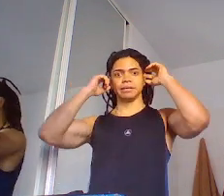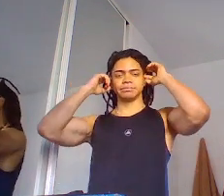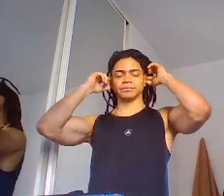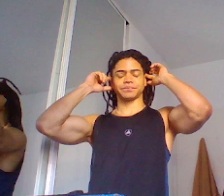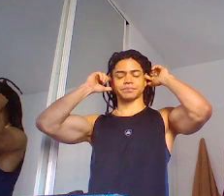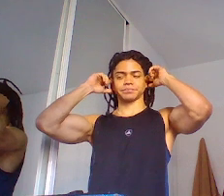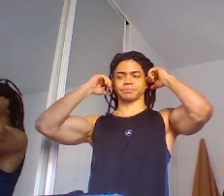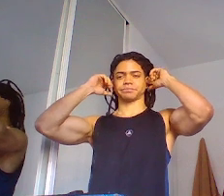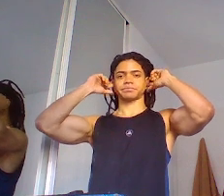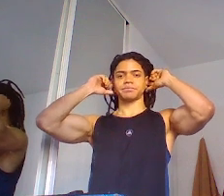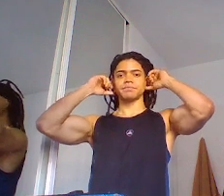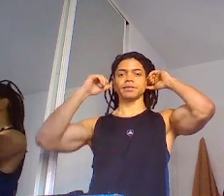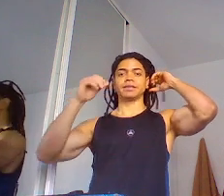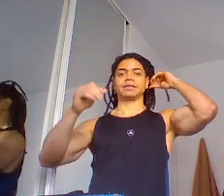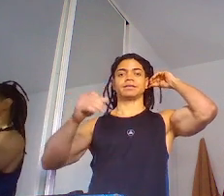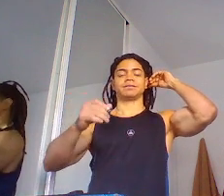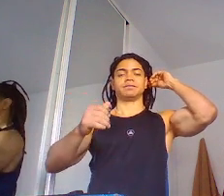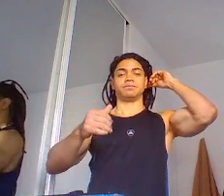meaning,